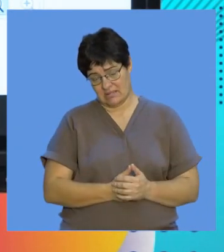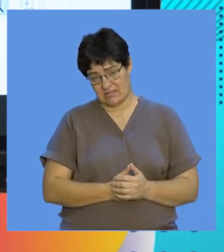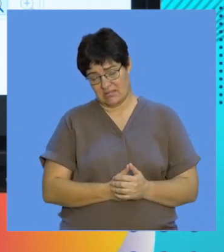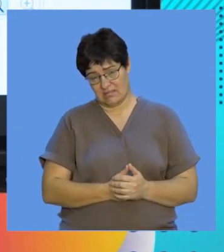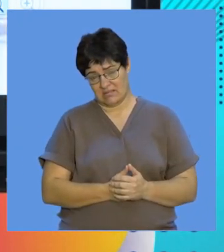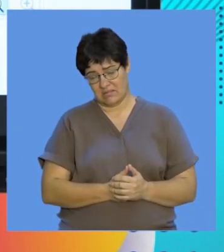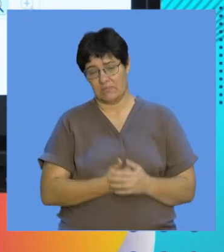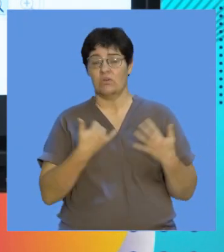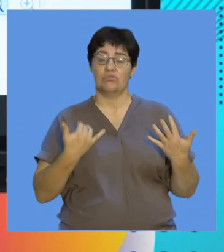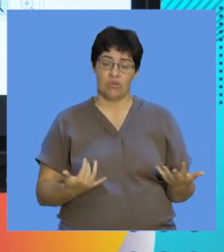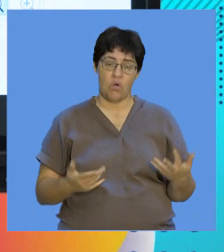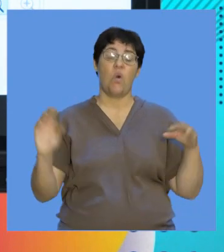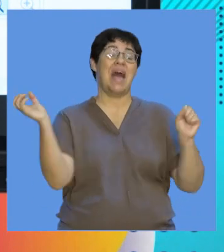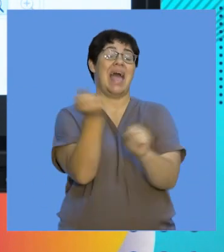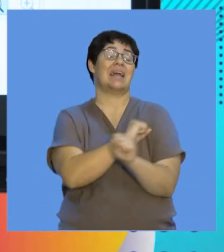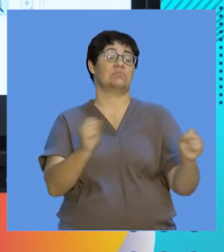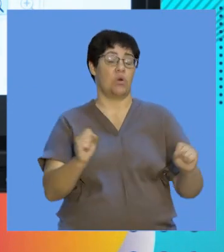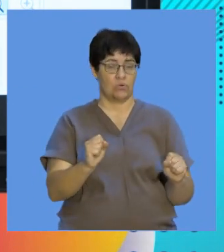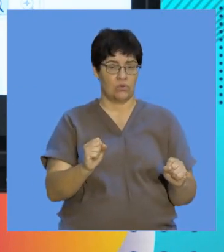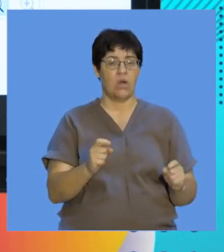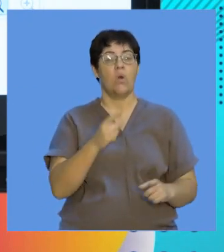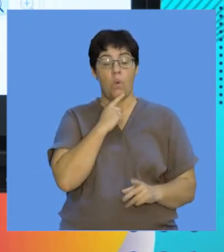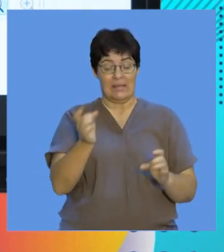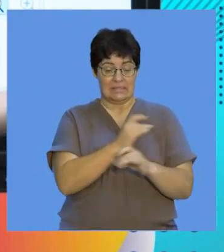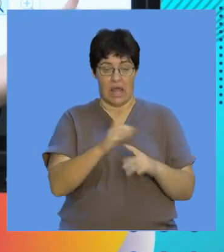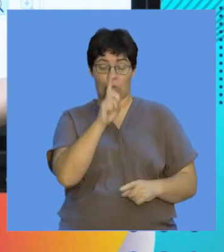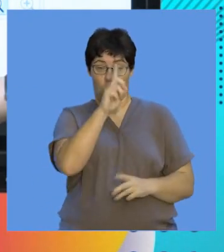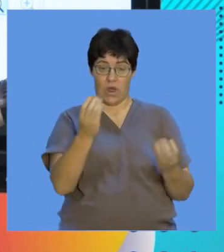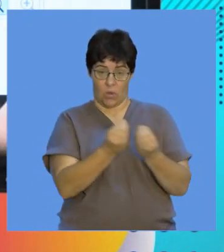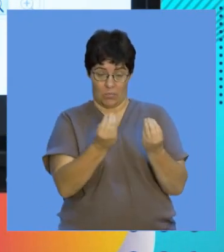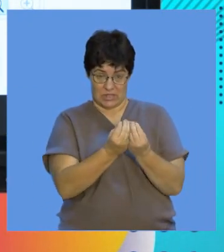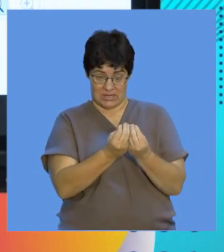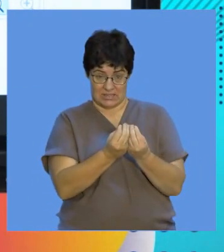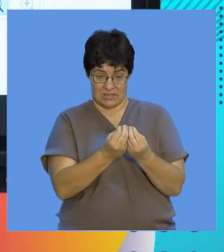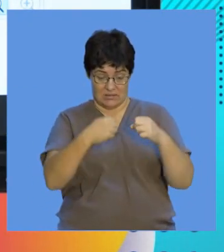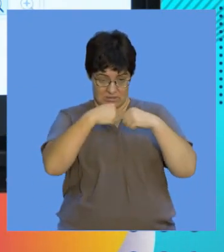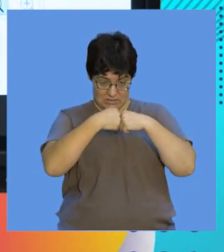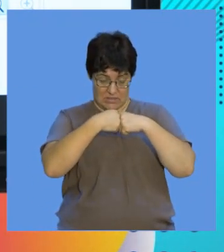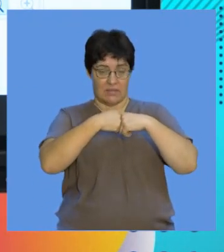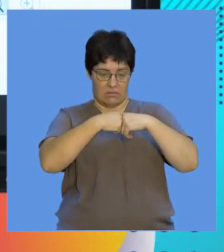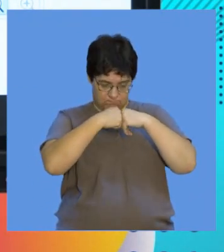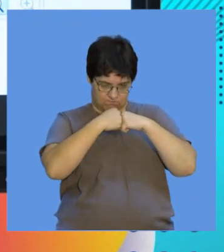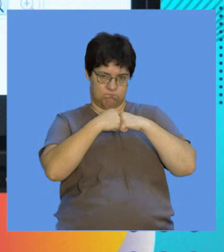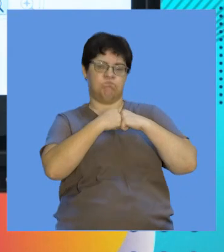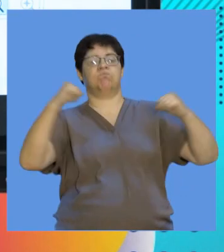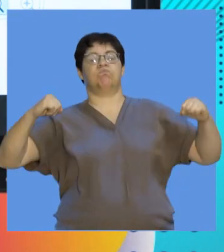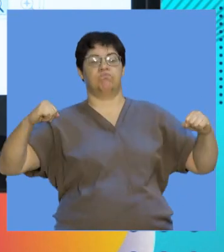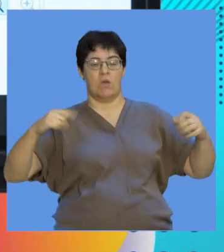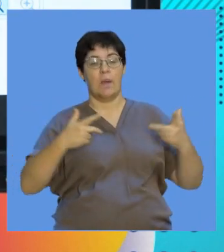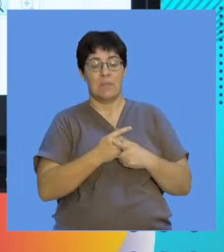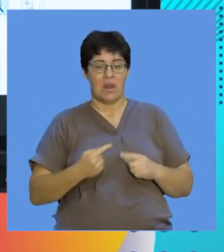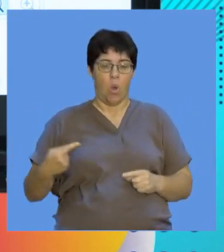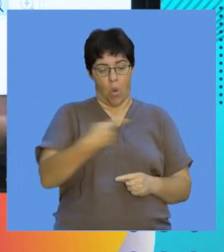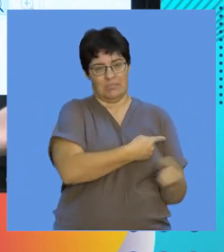explosion, they will start as one object and then they move away from each other. They have to move in opposite